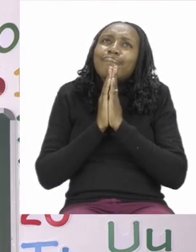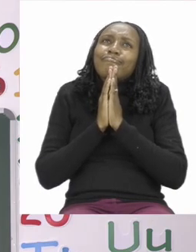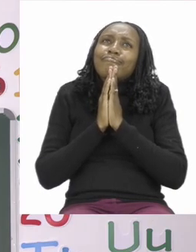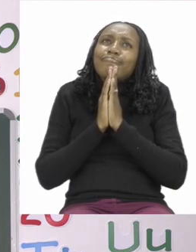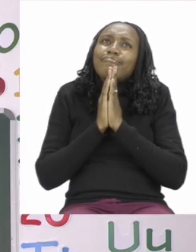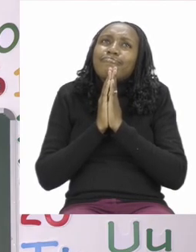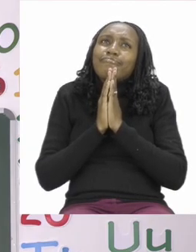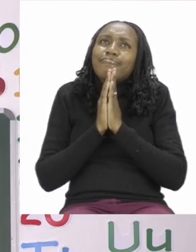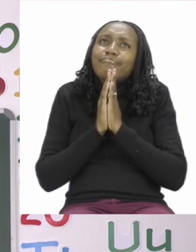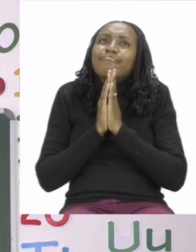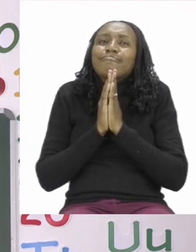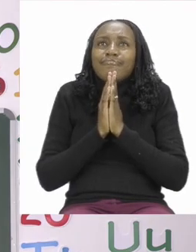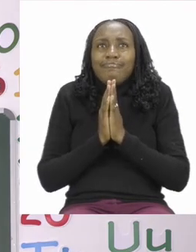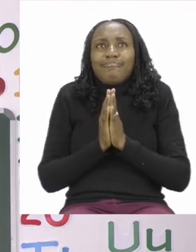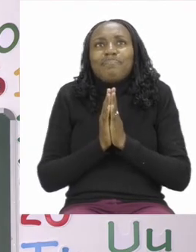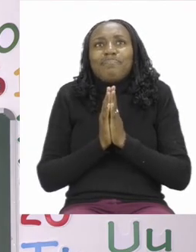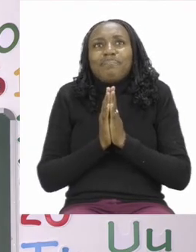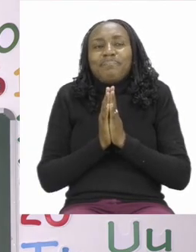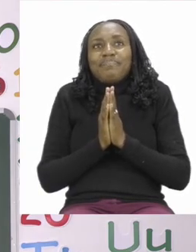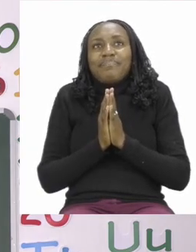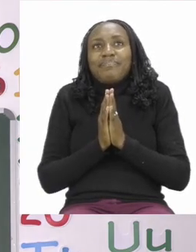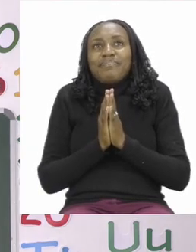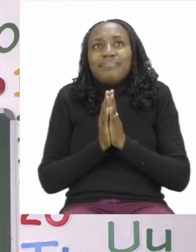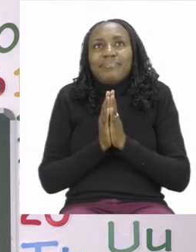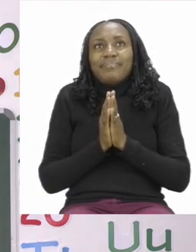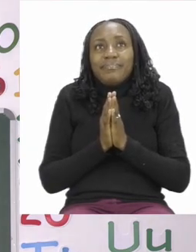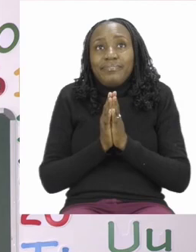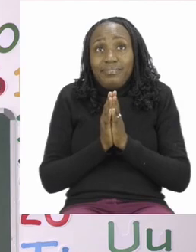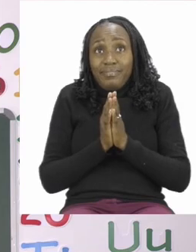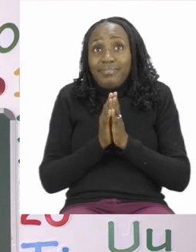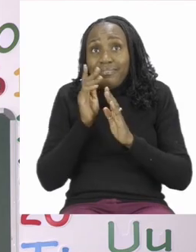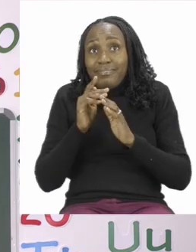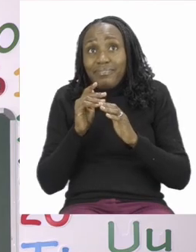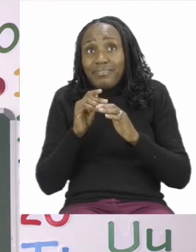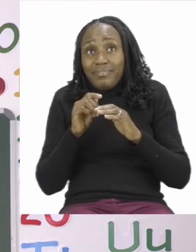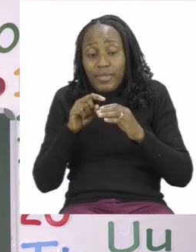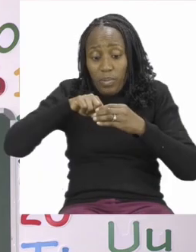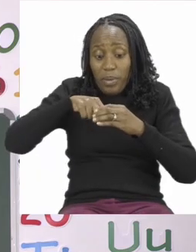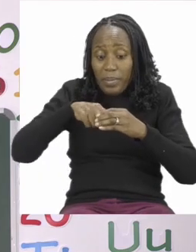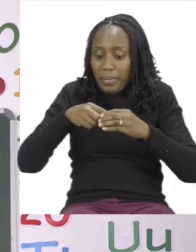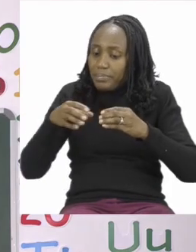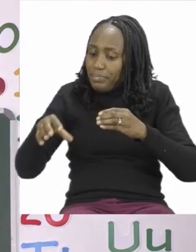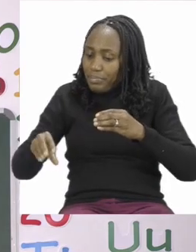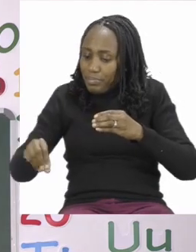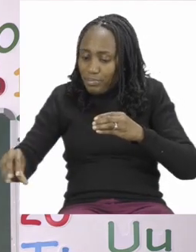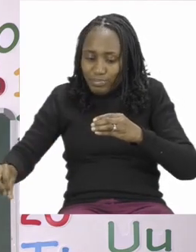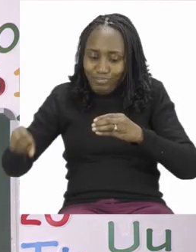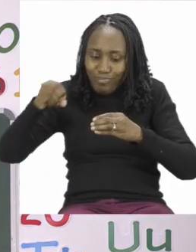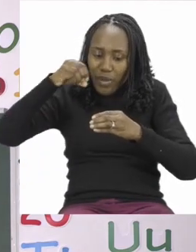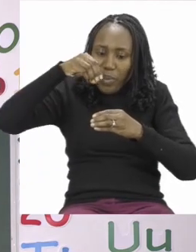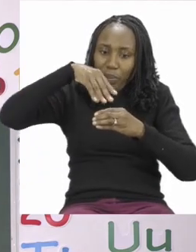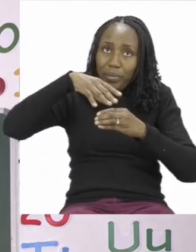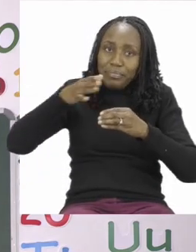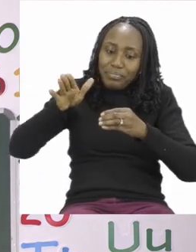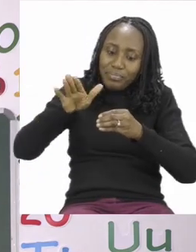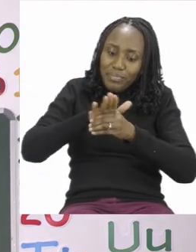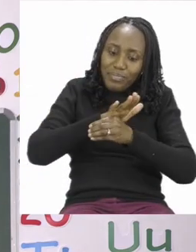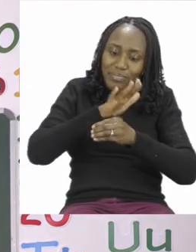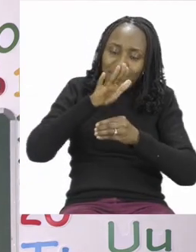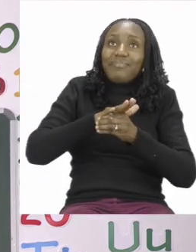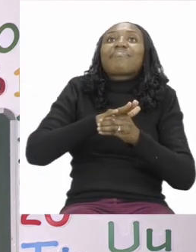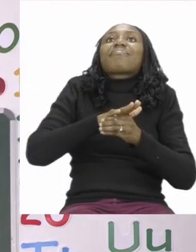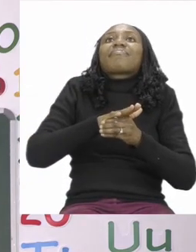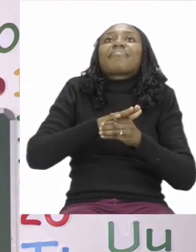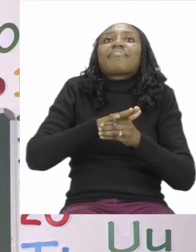have covered it. Let's read our sentence again. Cover the seed with the